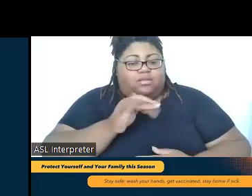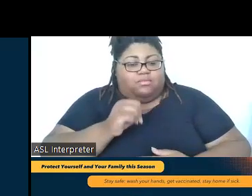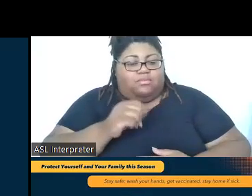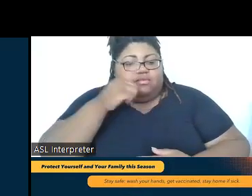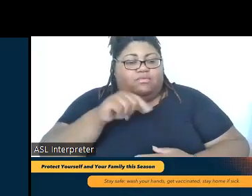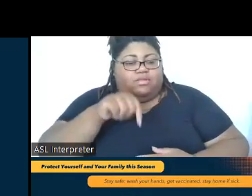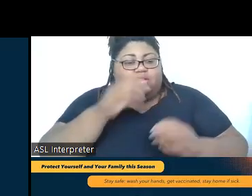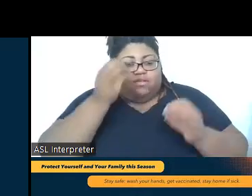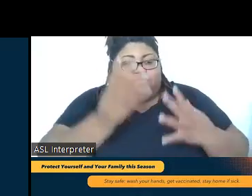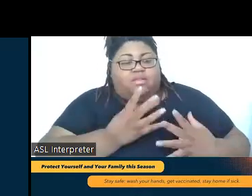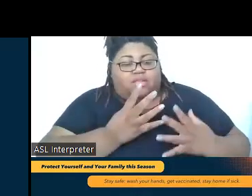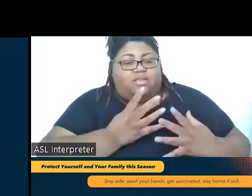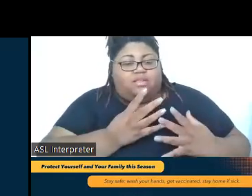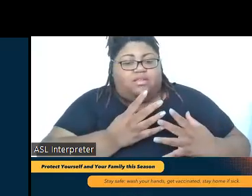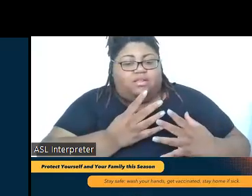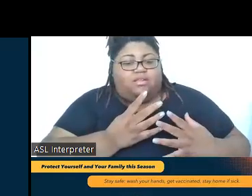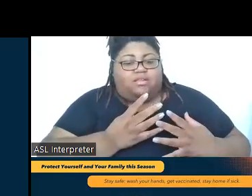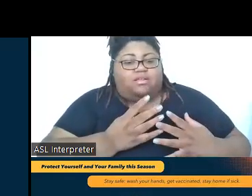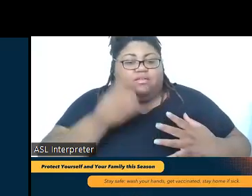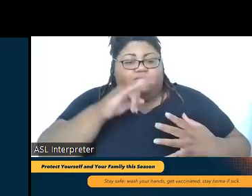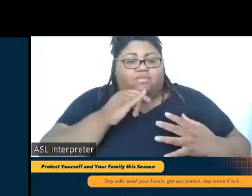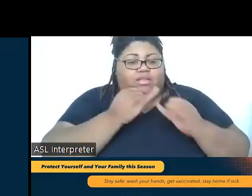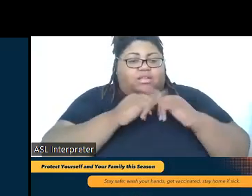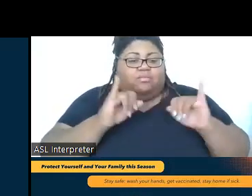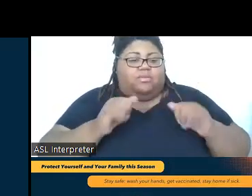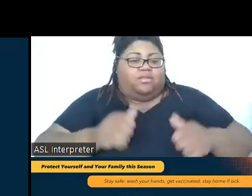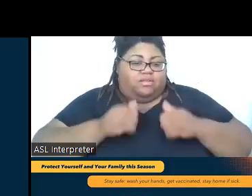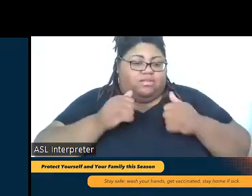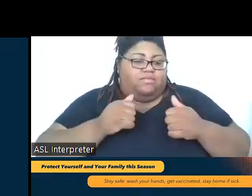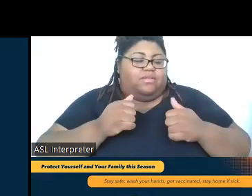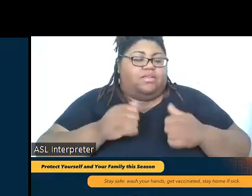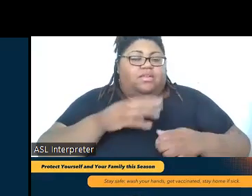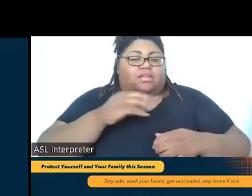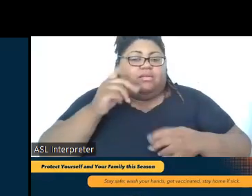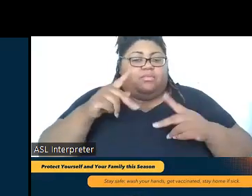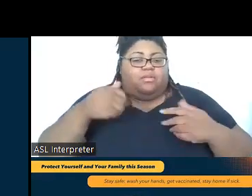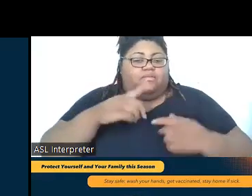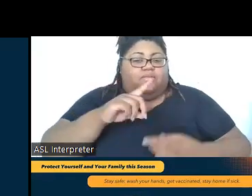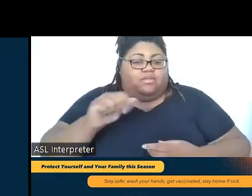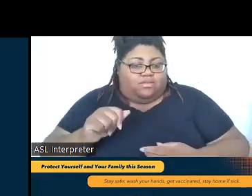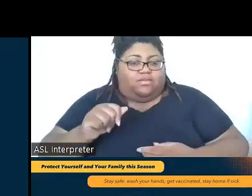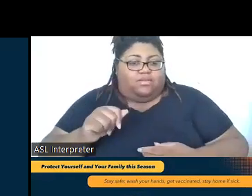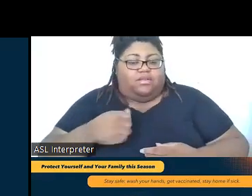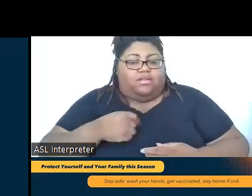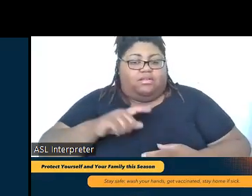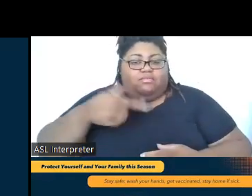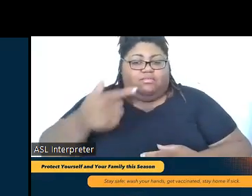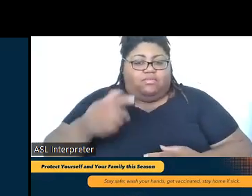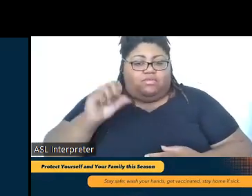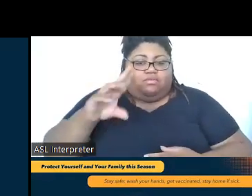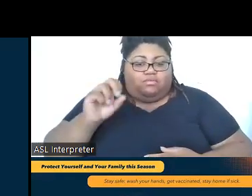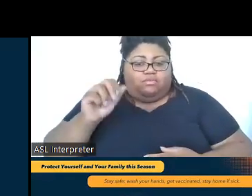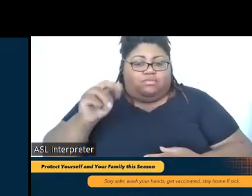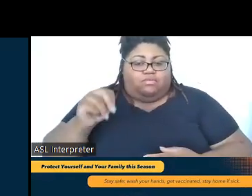information about the independent living centers and people with disabilities. And I'll turn it over to Susan, our